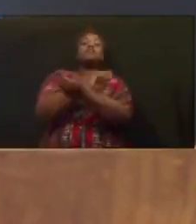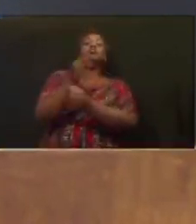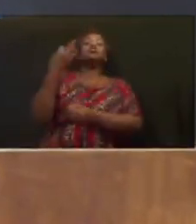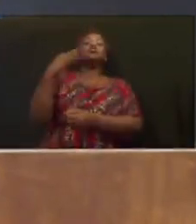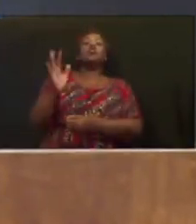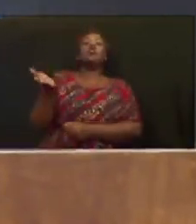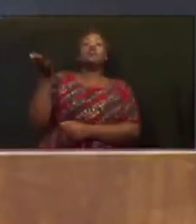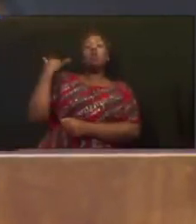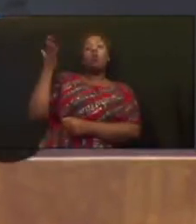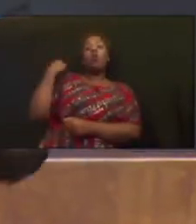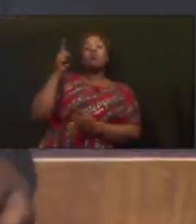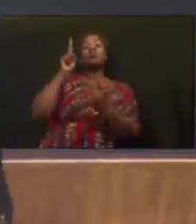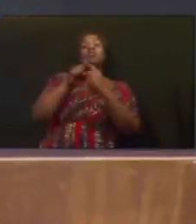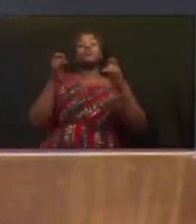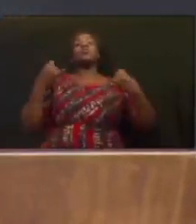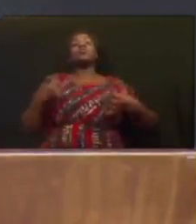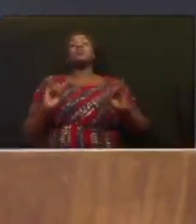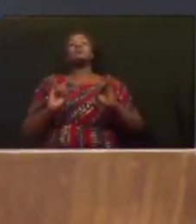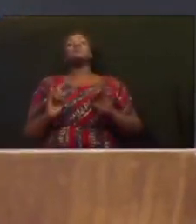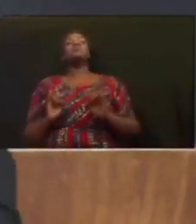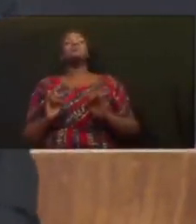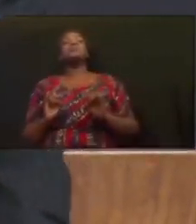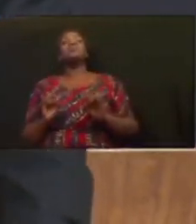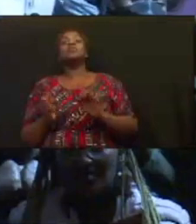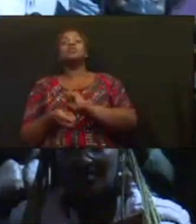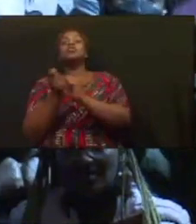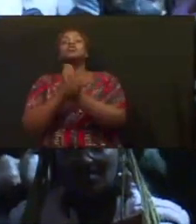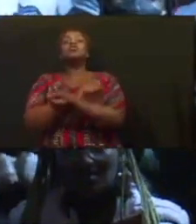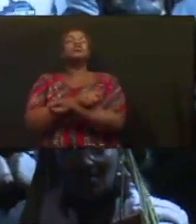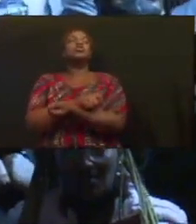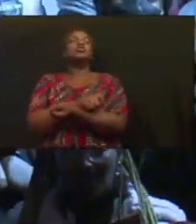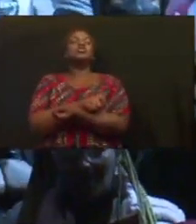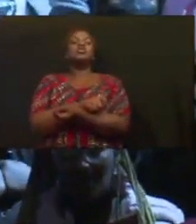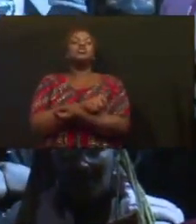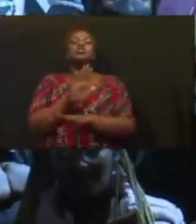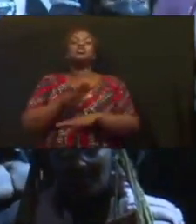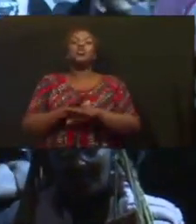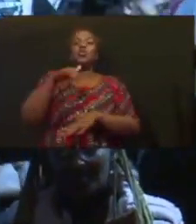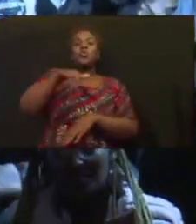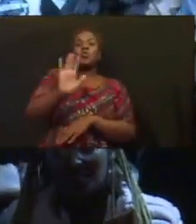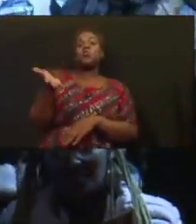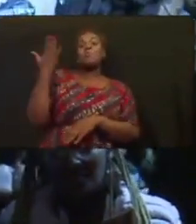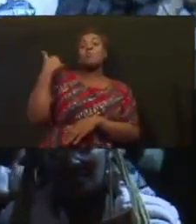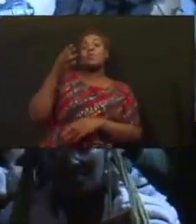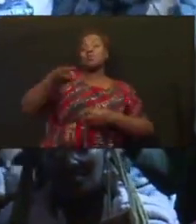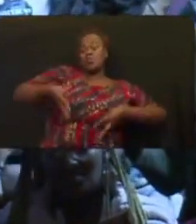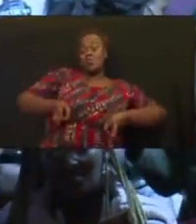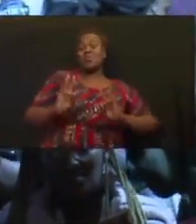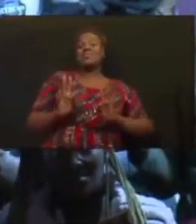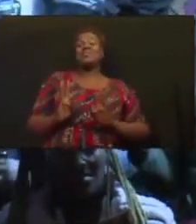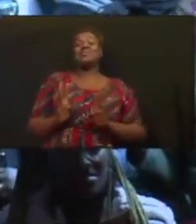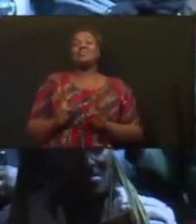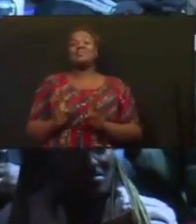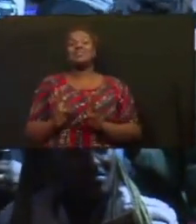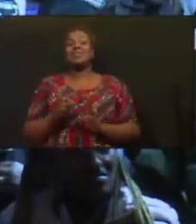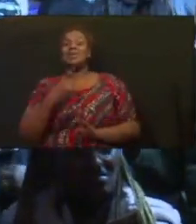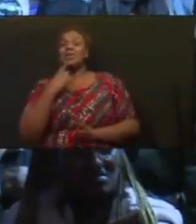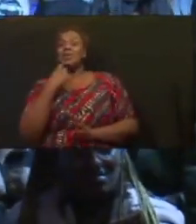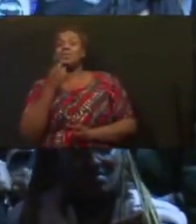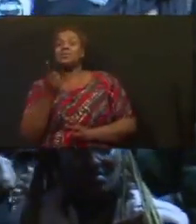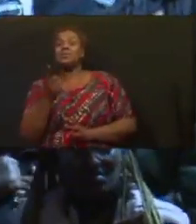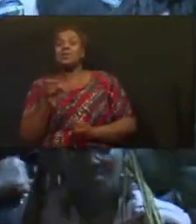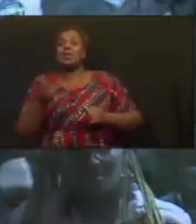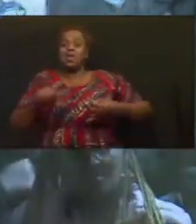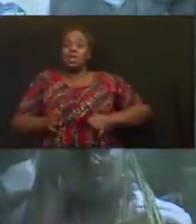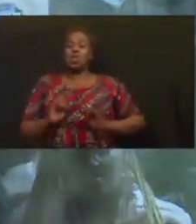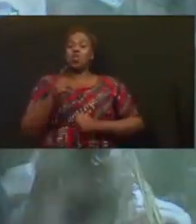Some of you may need to, respectfully speaking, return back to your altars and correct a lot of imbalances and say, it's a renewed me